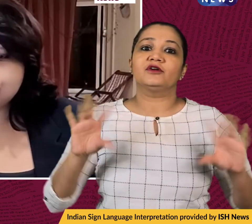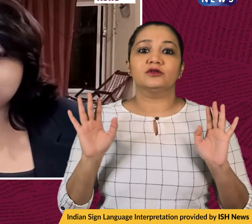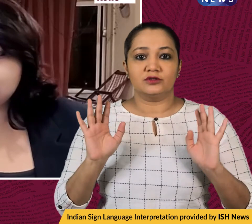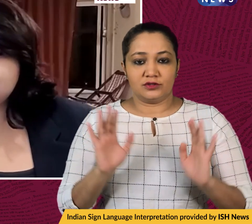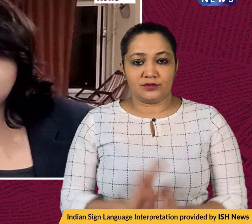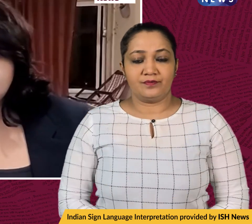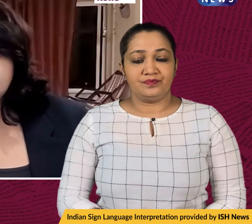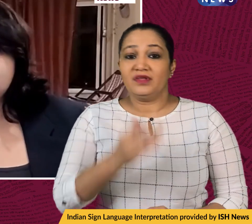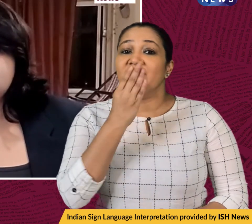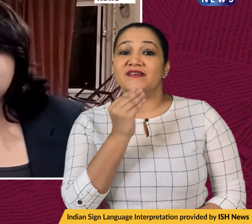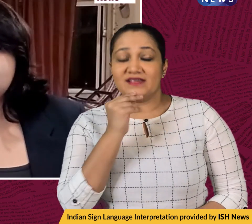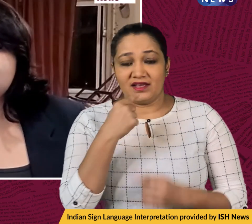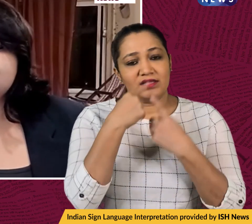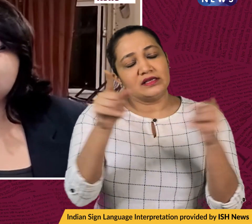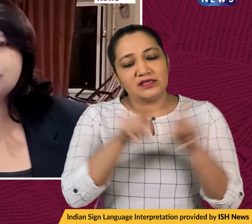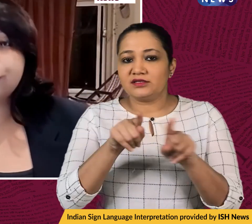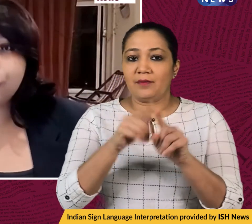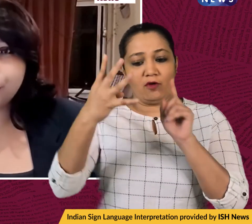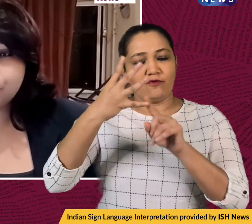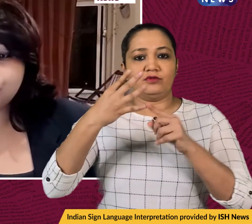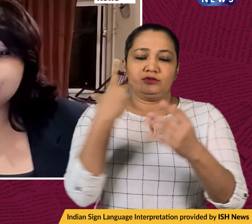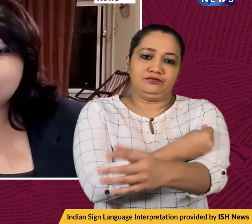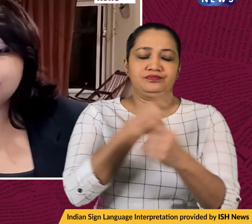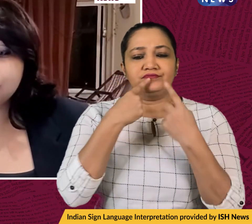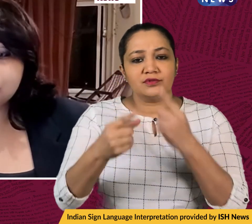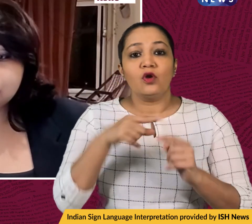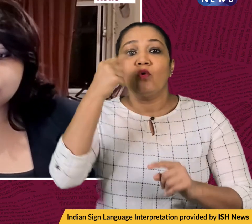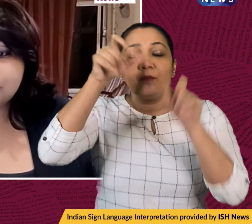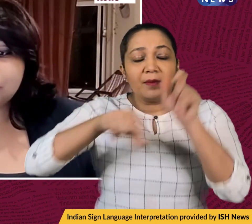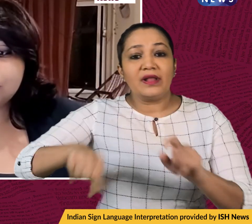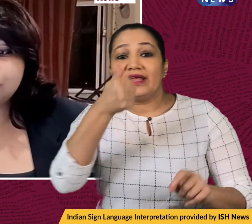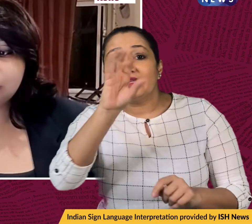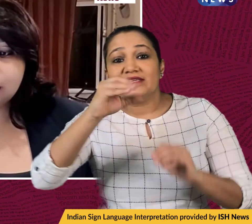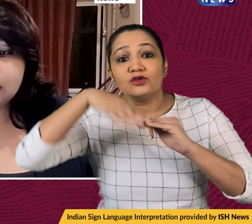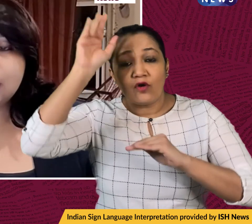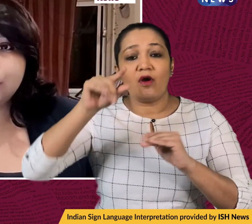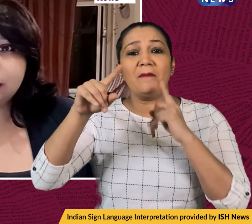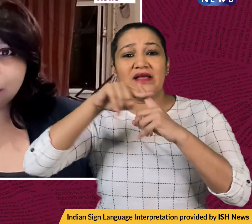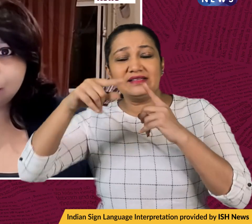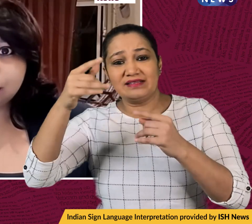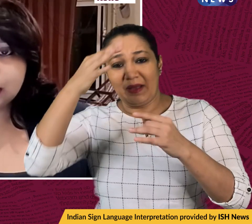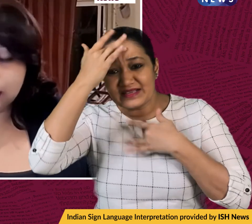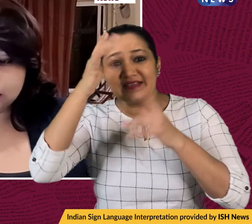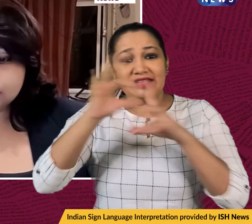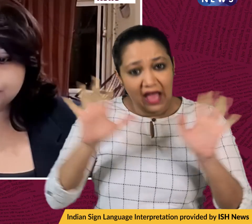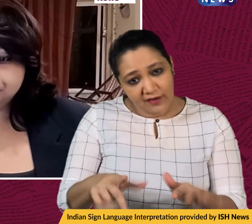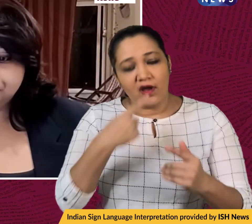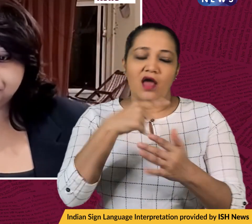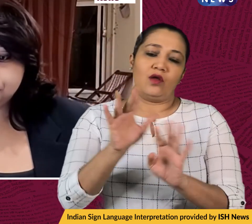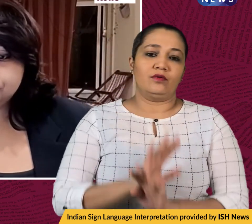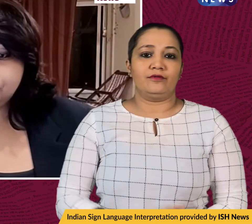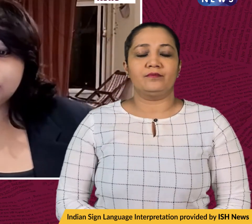booster dose. Now, Israel, in the meantime, has also announced a 4th dose for citizens above the age of 60 with serious